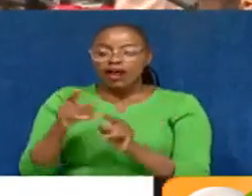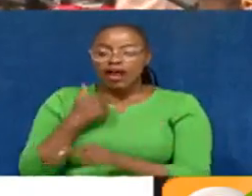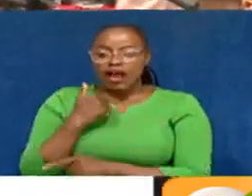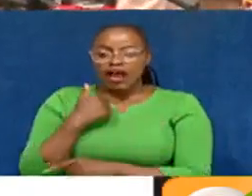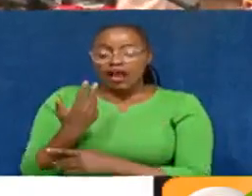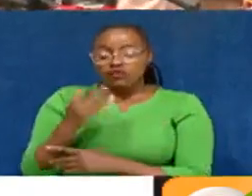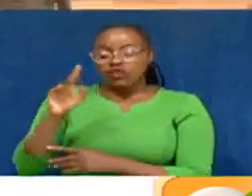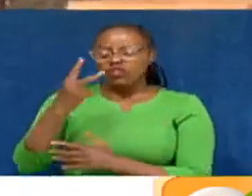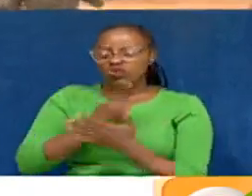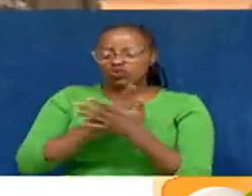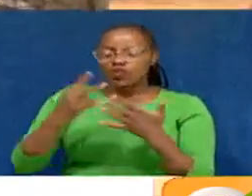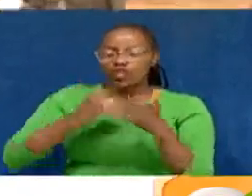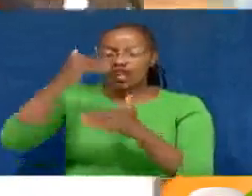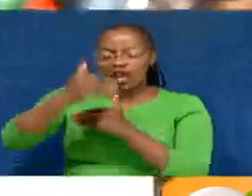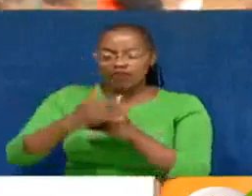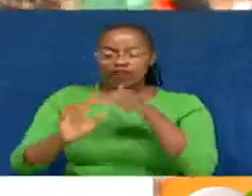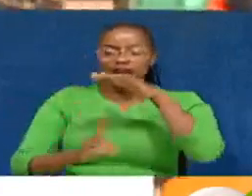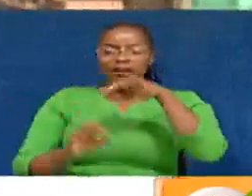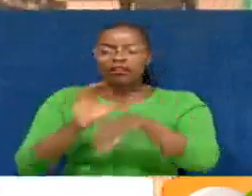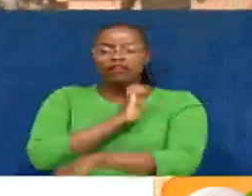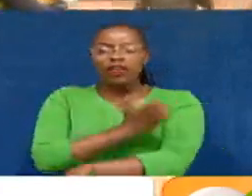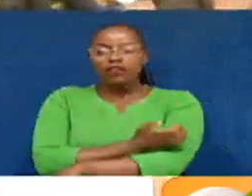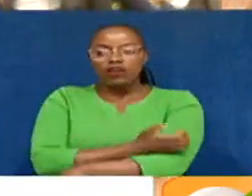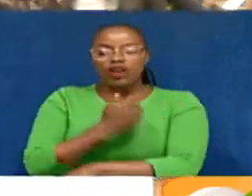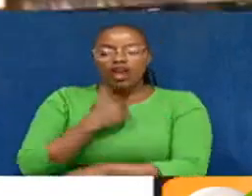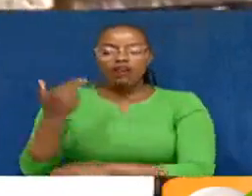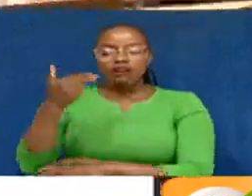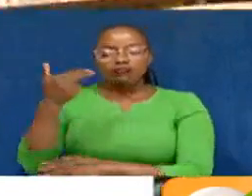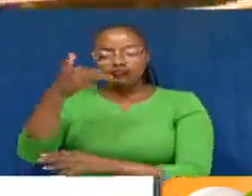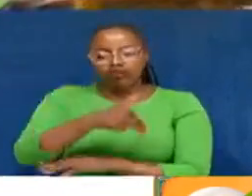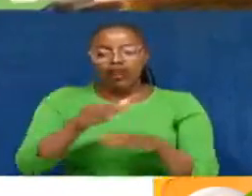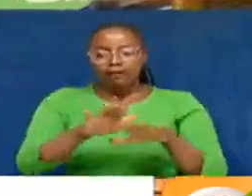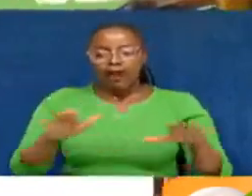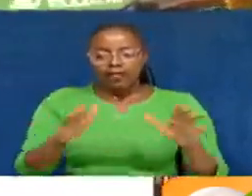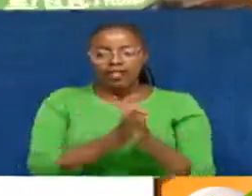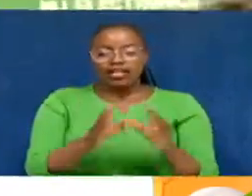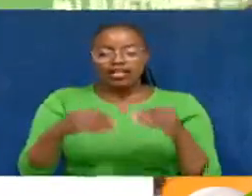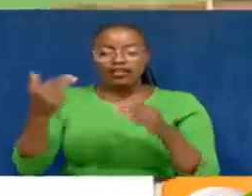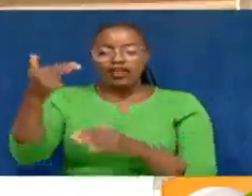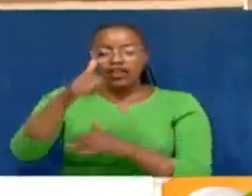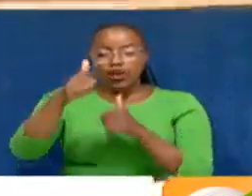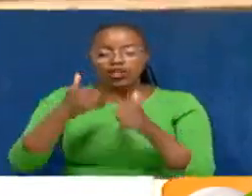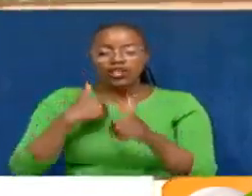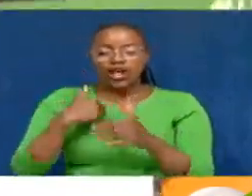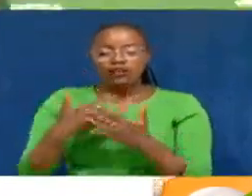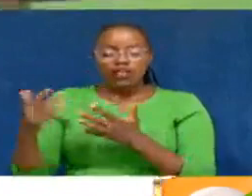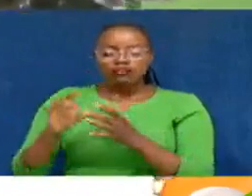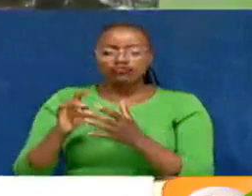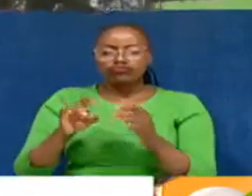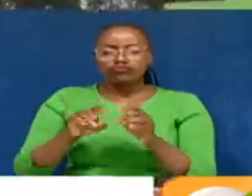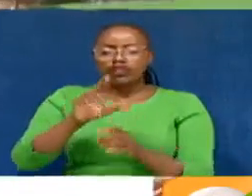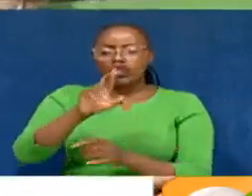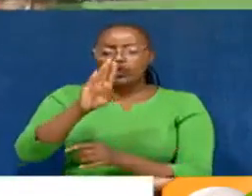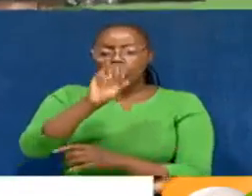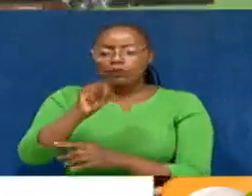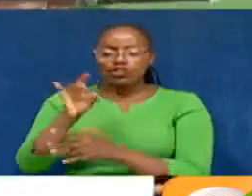just a fortnight after the Ministry of Energy reprimanded oil marketing companies for hoarding fuel, which resulted in the deportation of Rubis